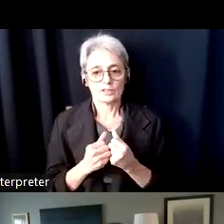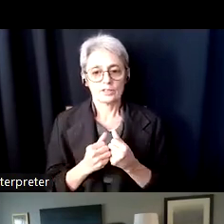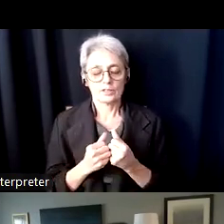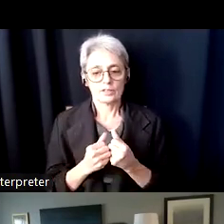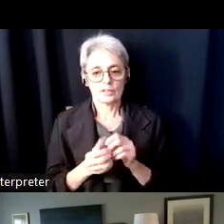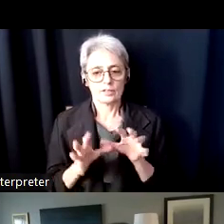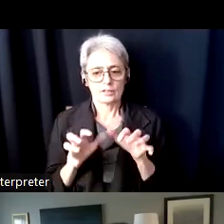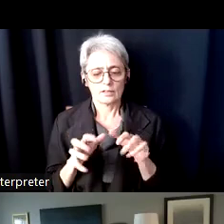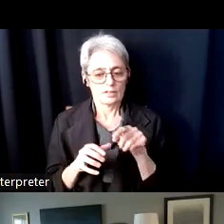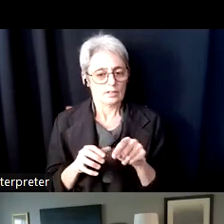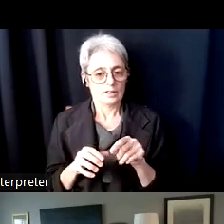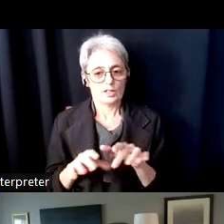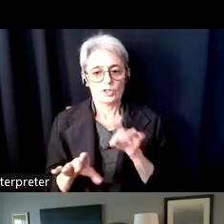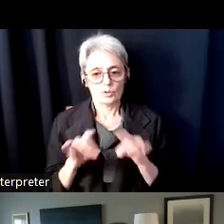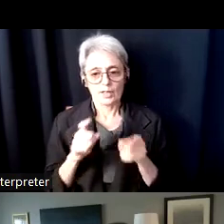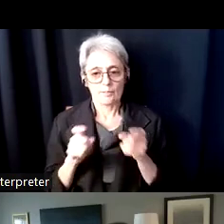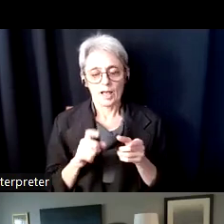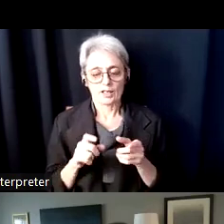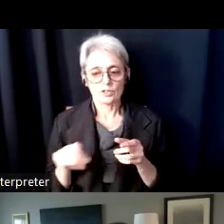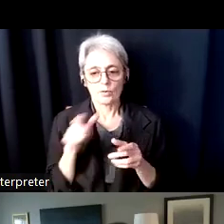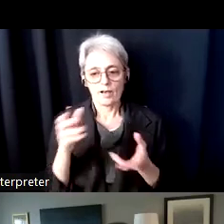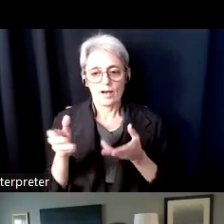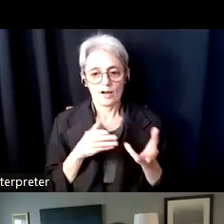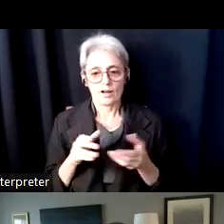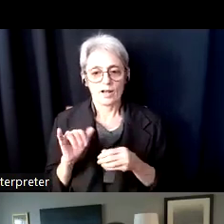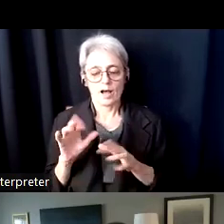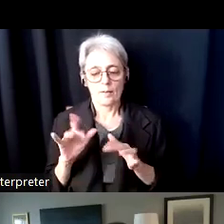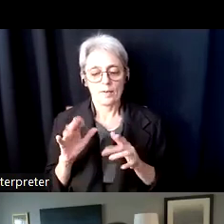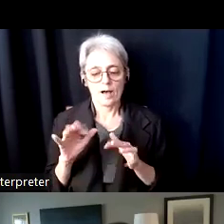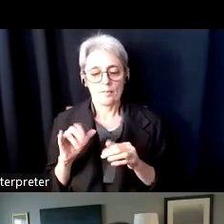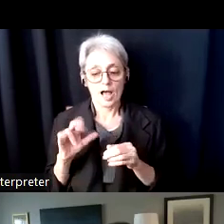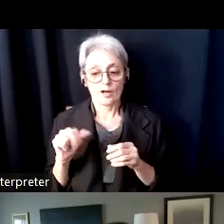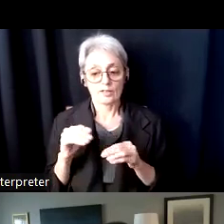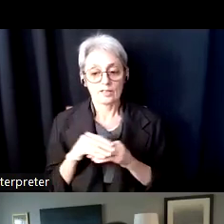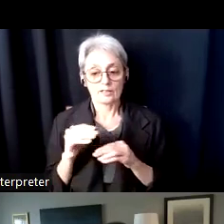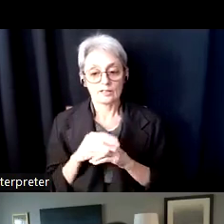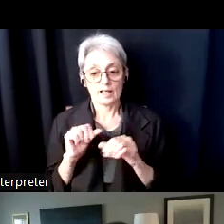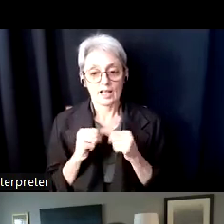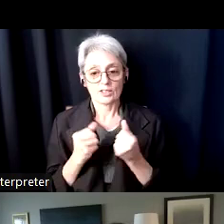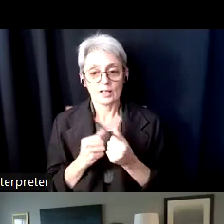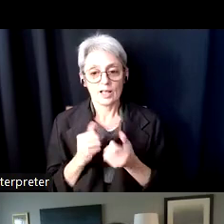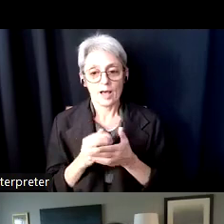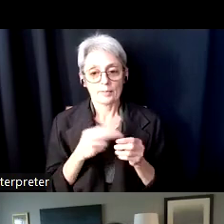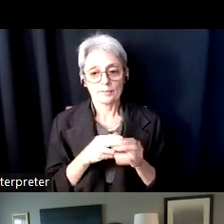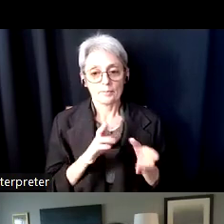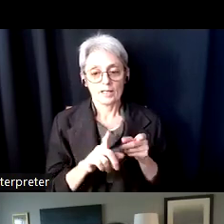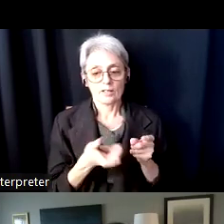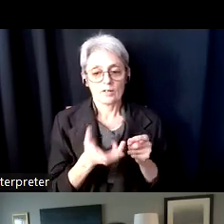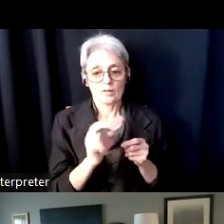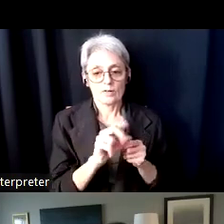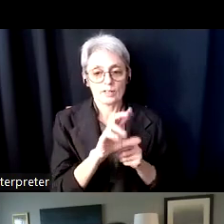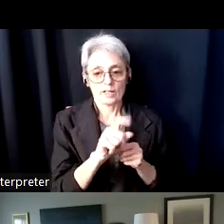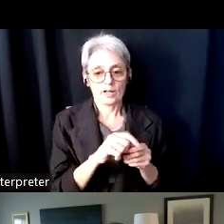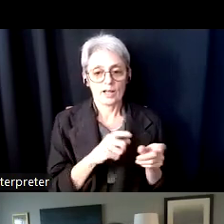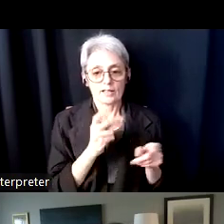the workers they hire, and the IRIS consultant agencies help participants manage their own care and handle the day-to-day